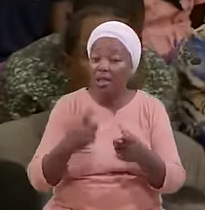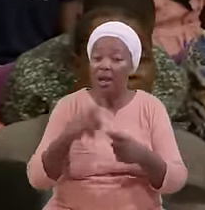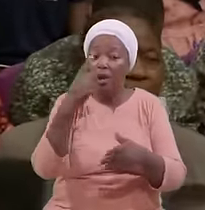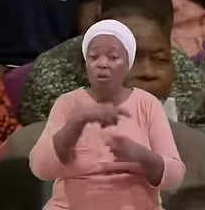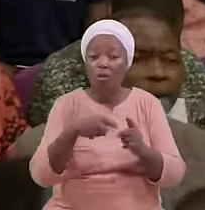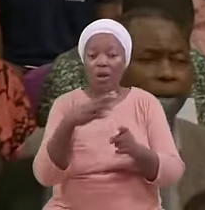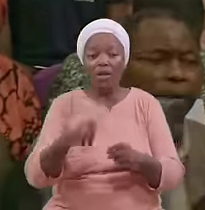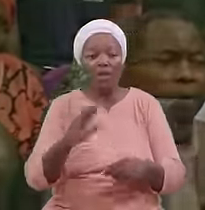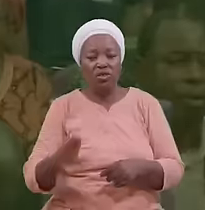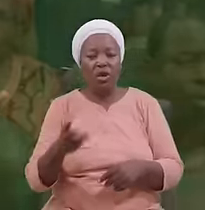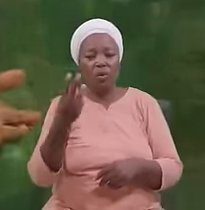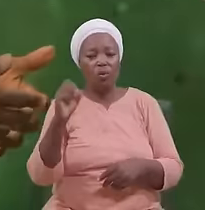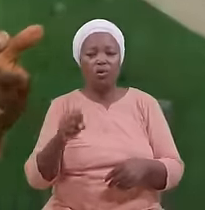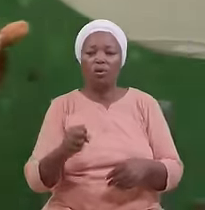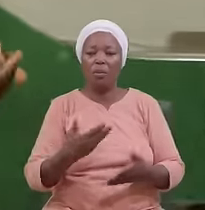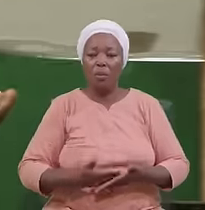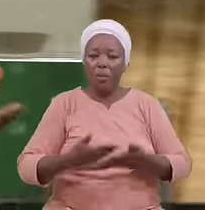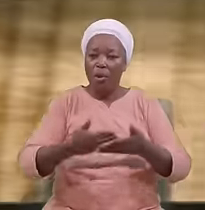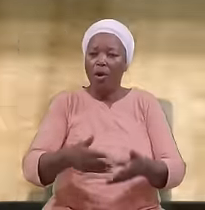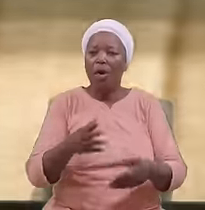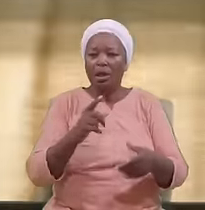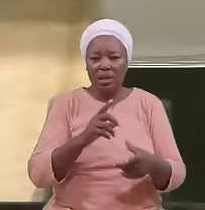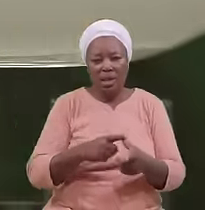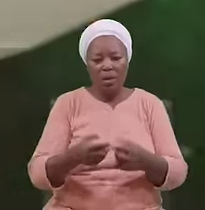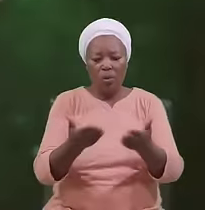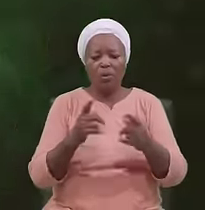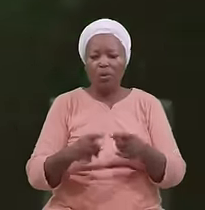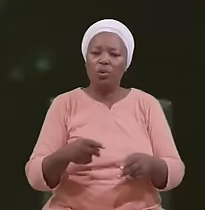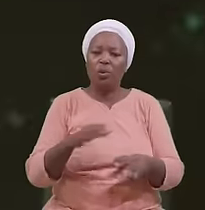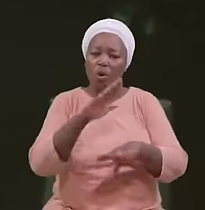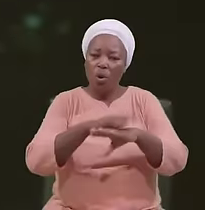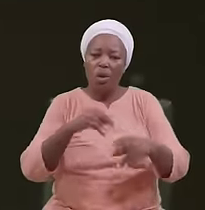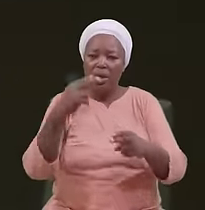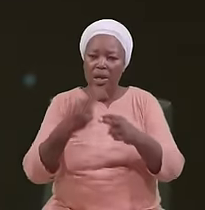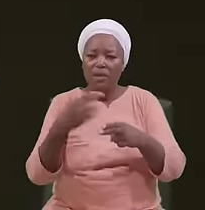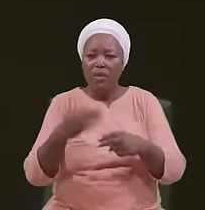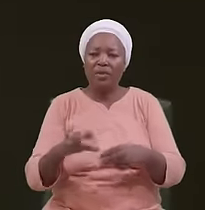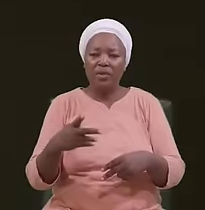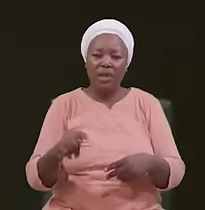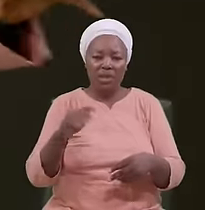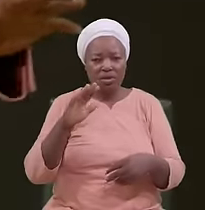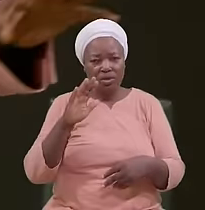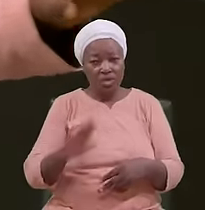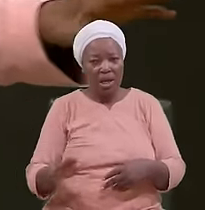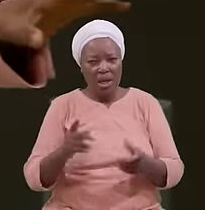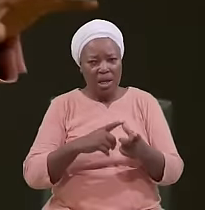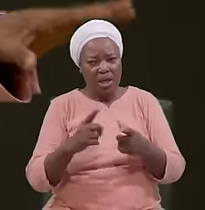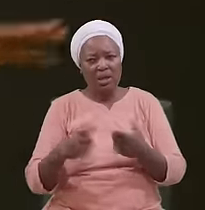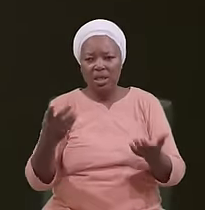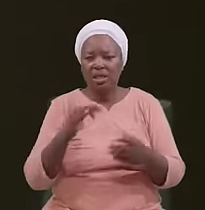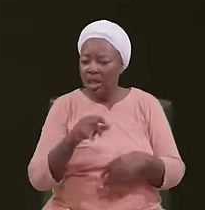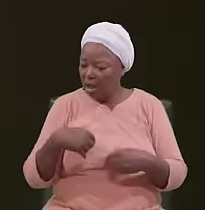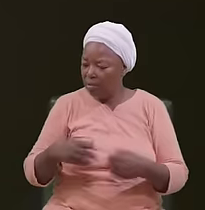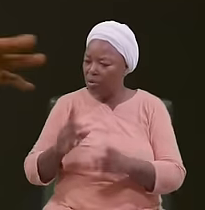was born, they now wanted to name the child. And she had signified to the